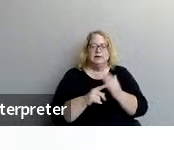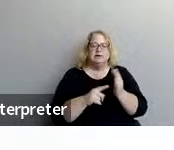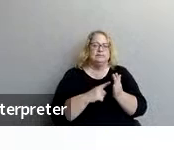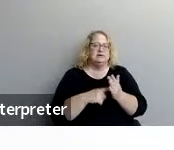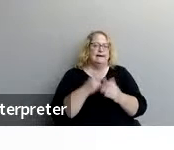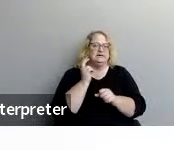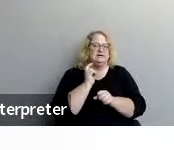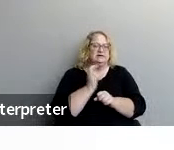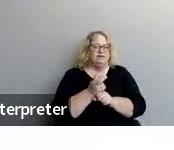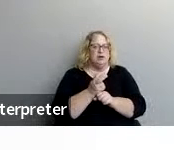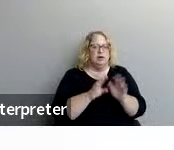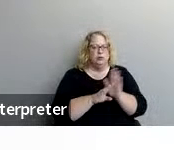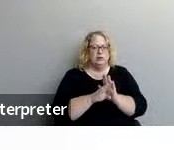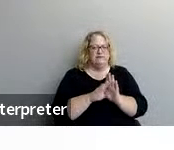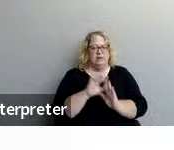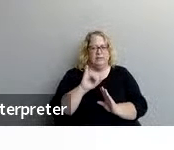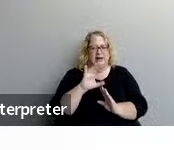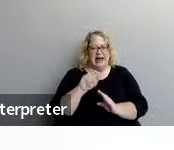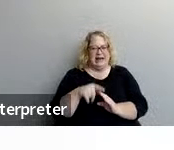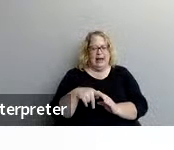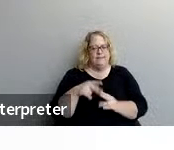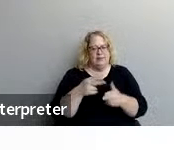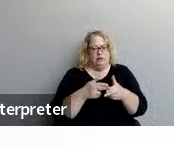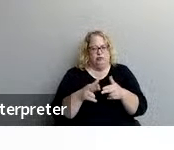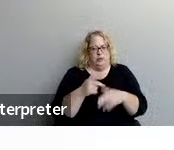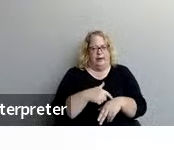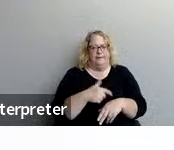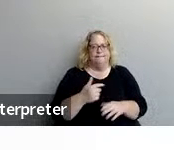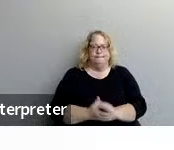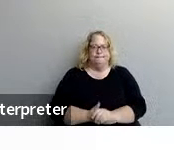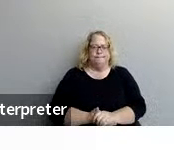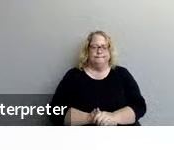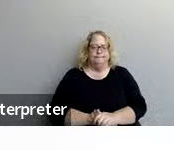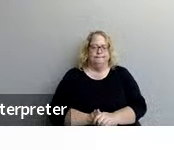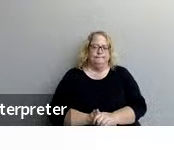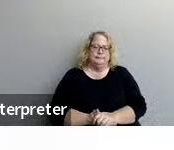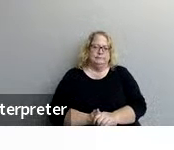sometimes it's difficult to develop an ICAP in that short period of time.